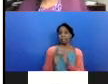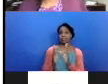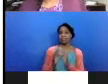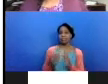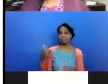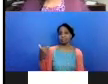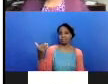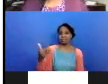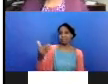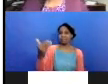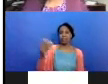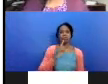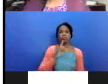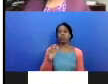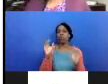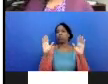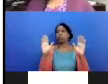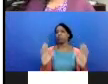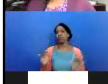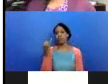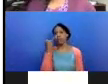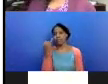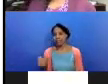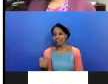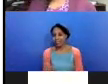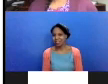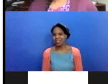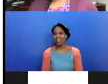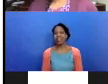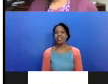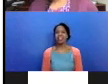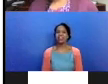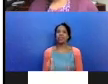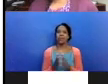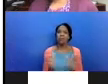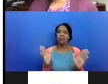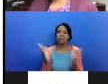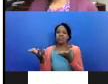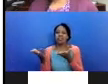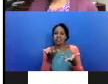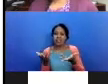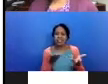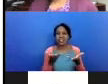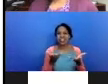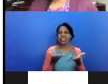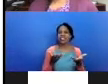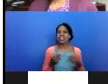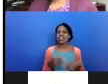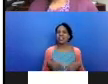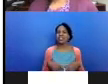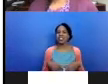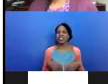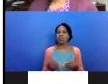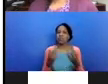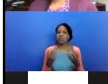in terms of just this kind of development and sowing these ideas and these conversations into our communities, in terms of just giving us more options about what's